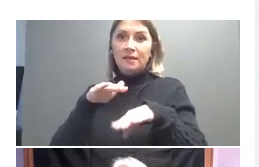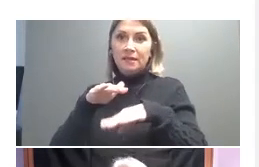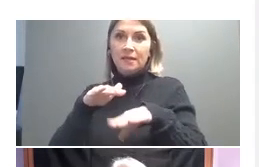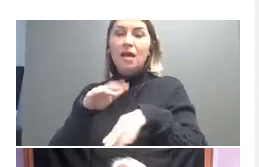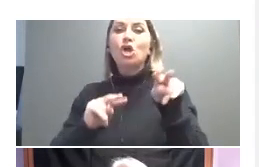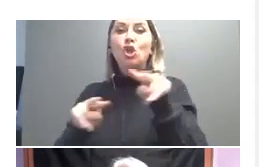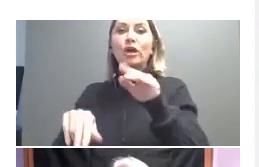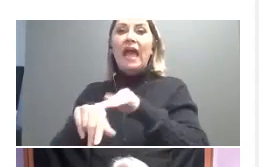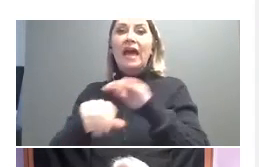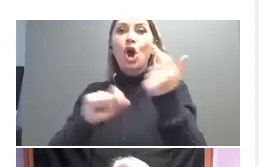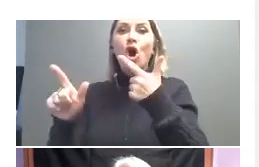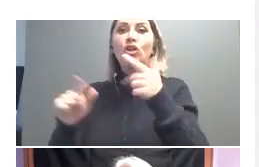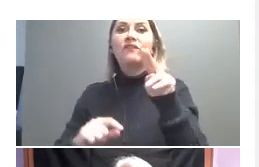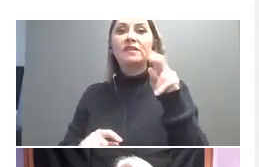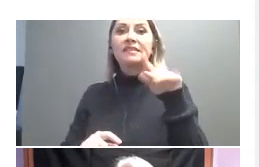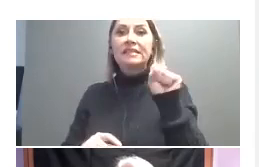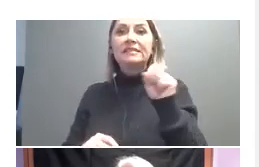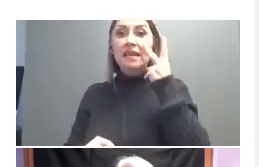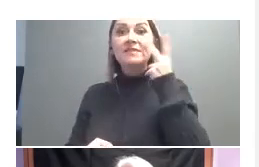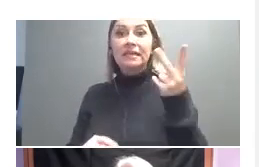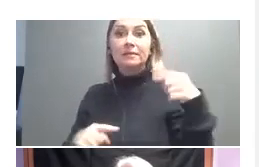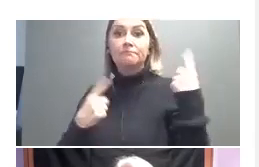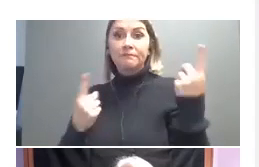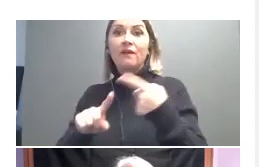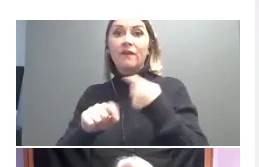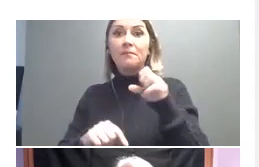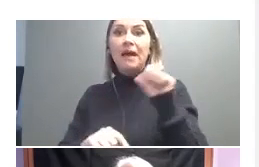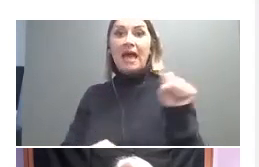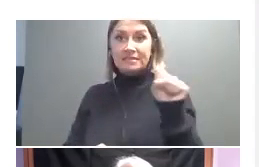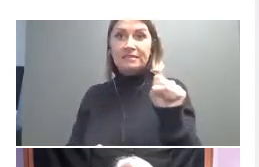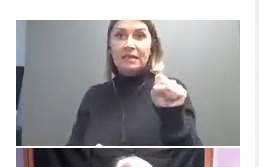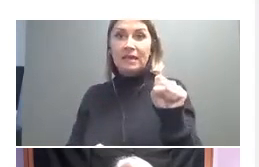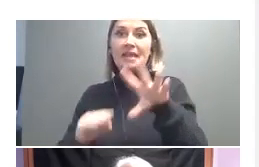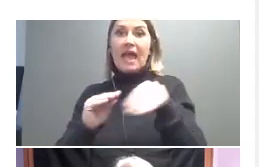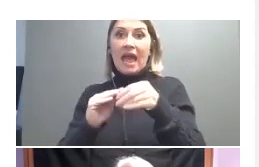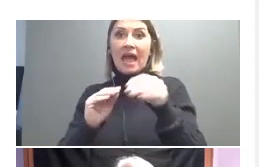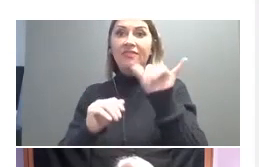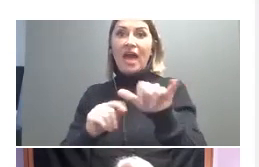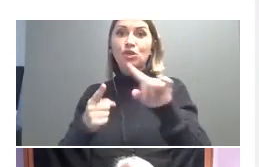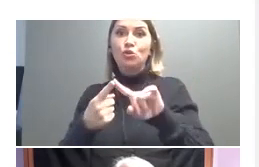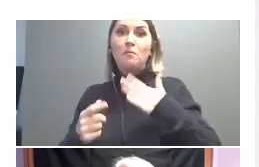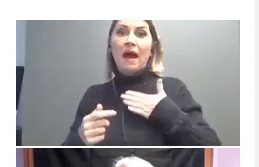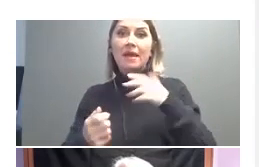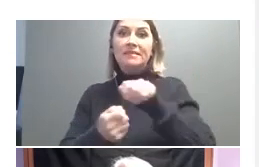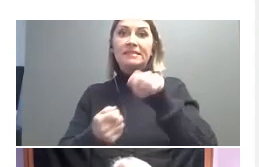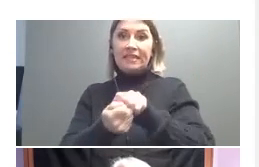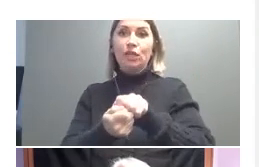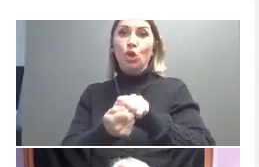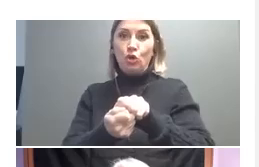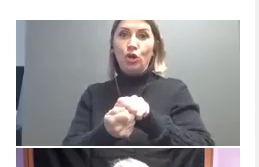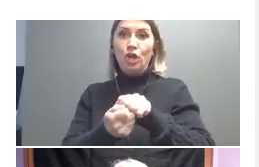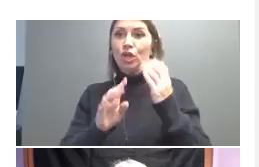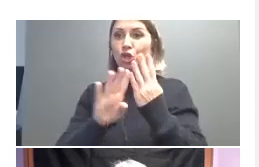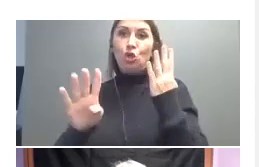look at all the vertices that I have seen from S and add that to my particular queue or